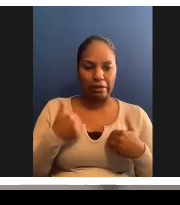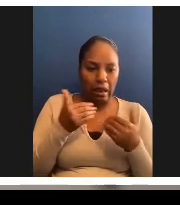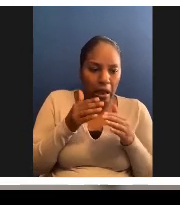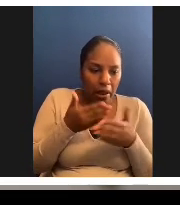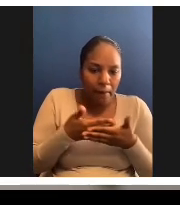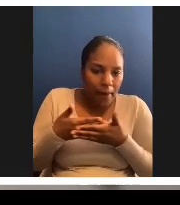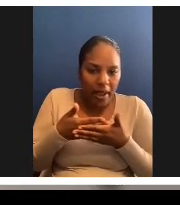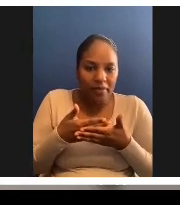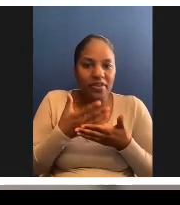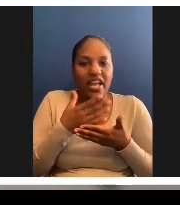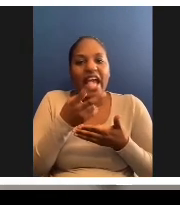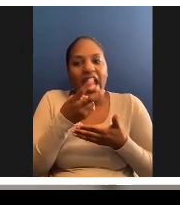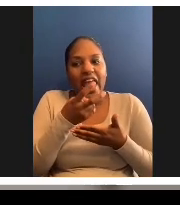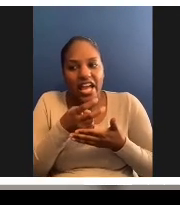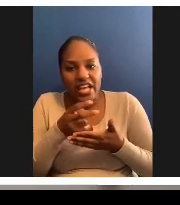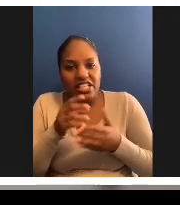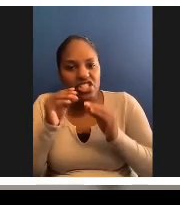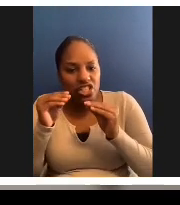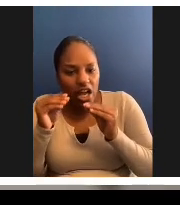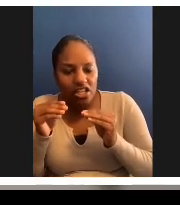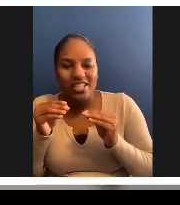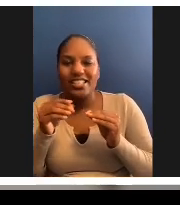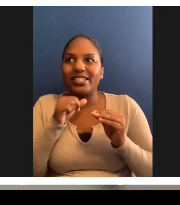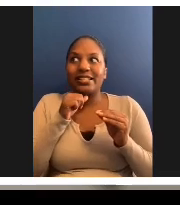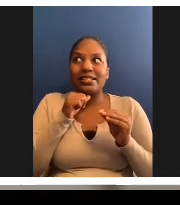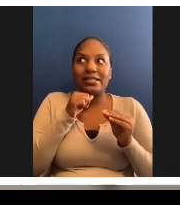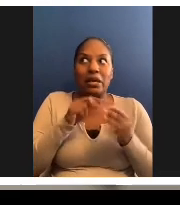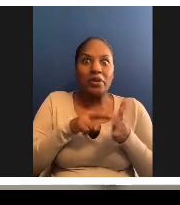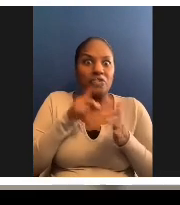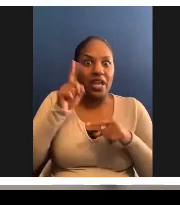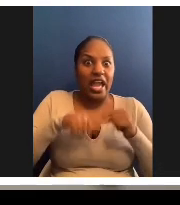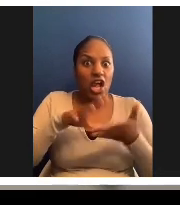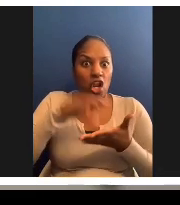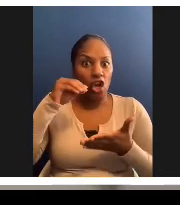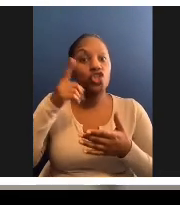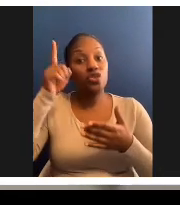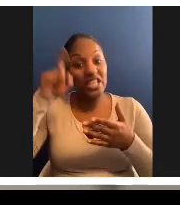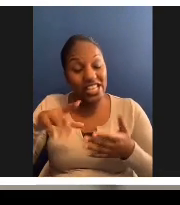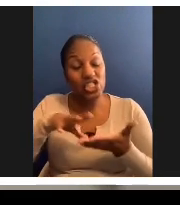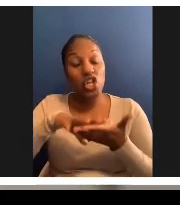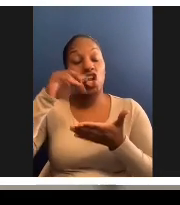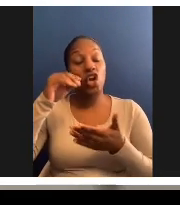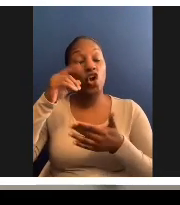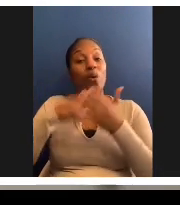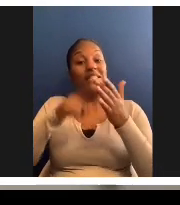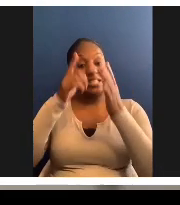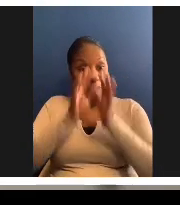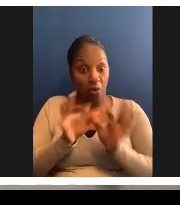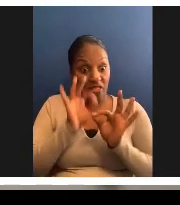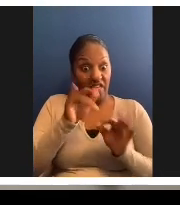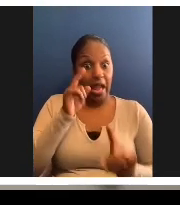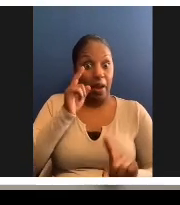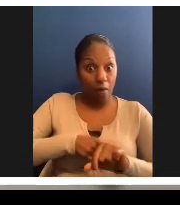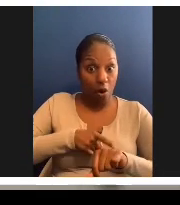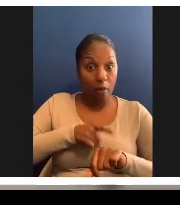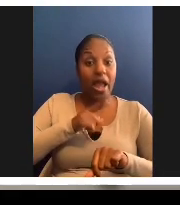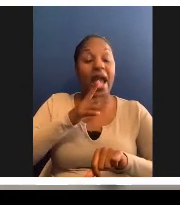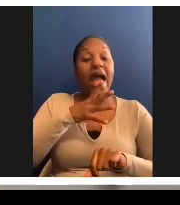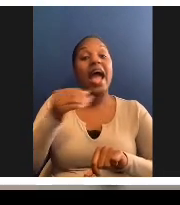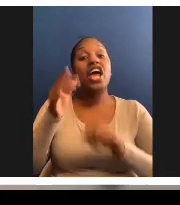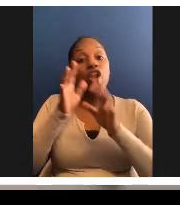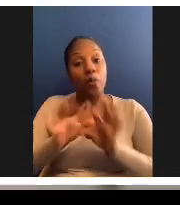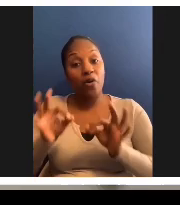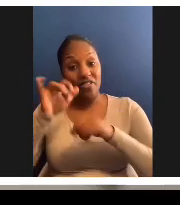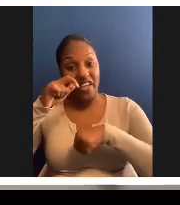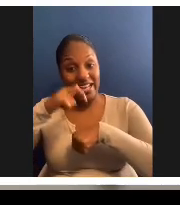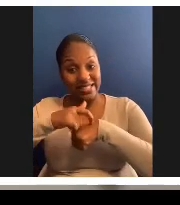about transition out of high school during those years. Educate yourself on what's important at that moment and what's important to that time